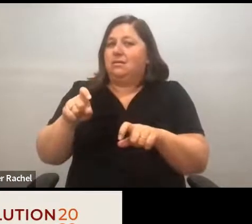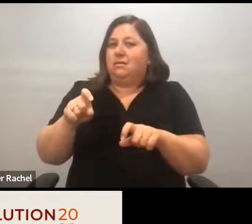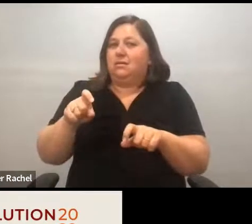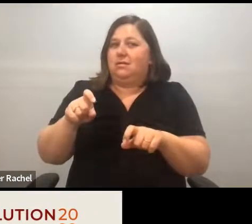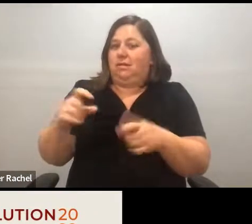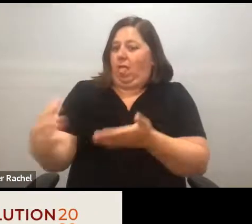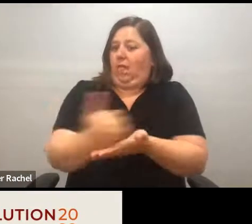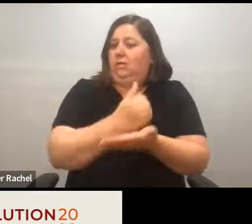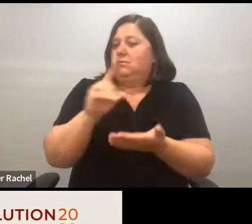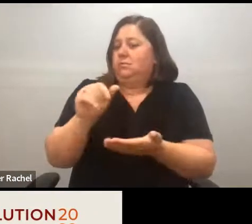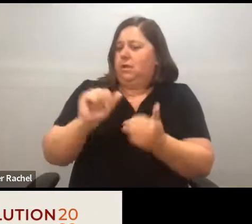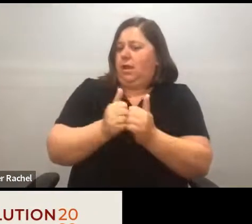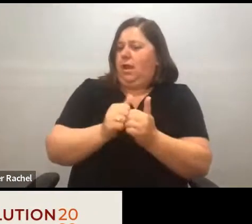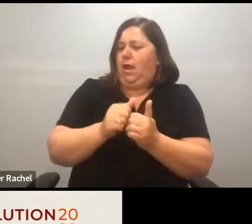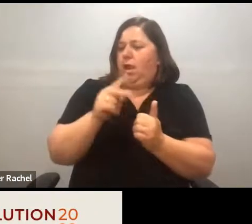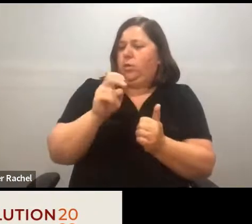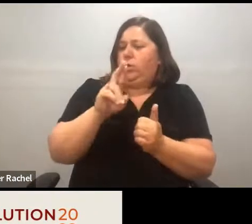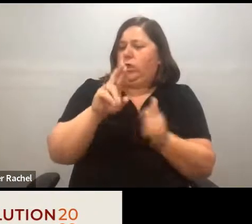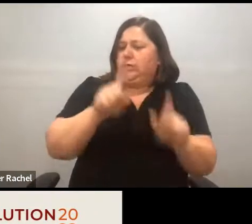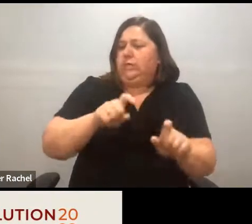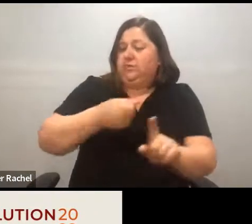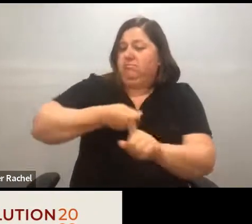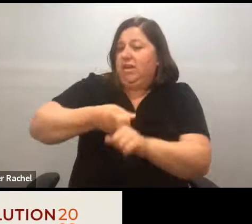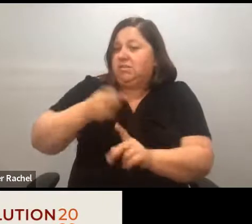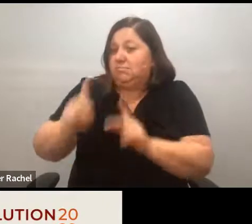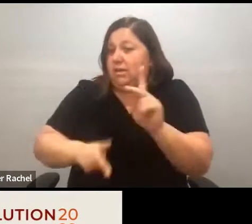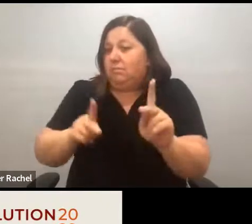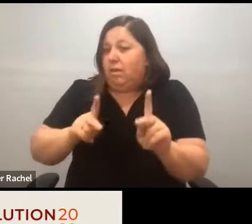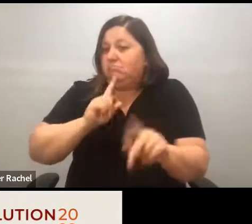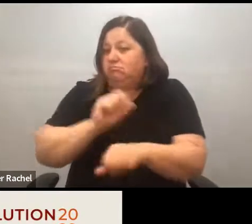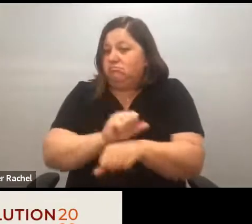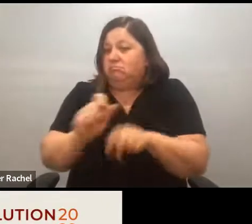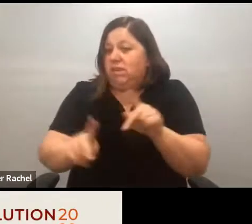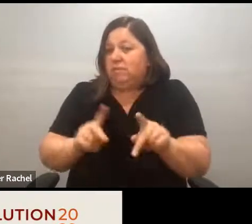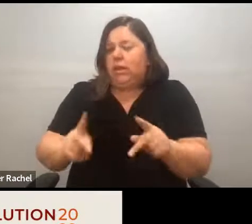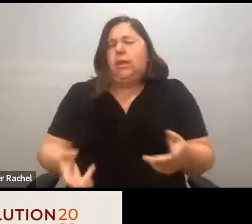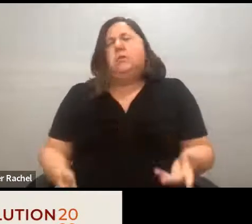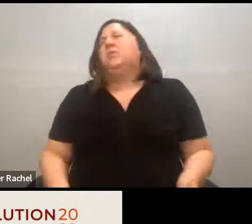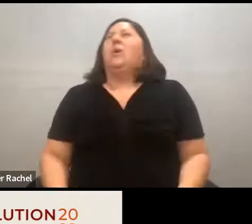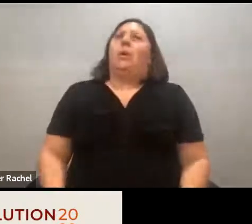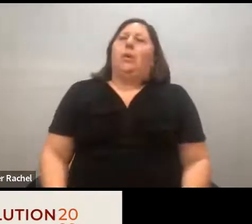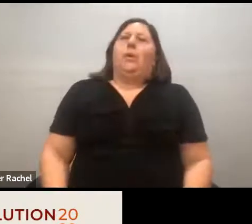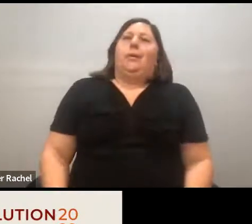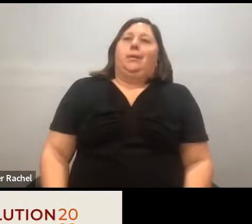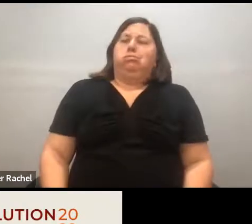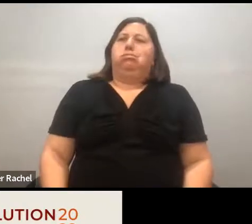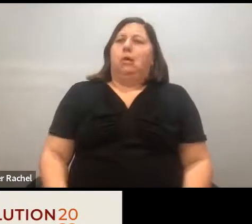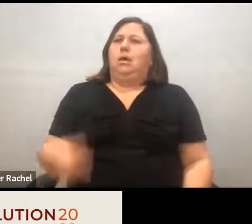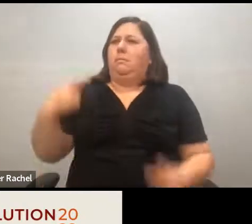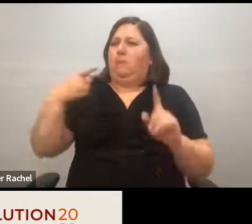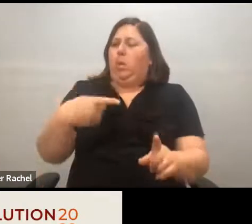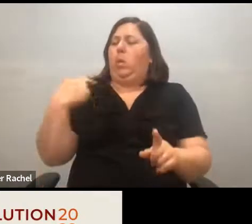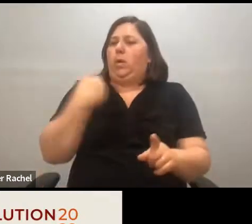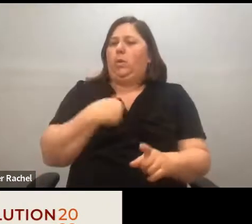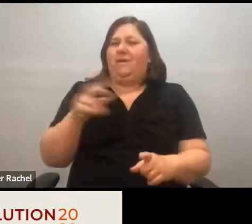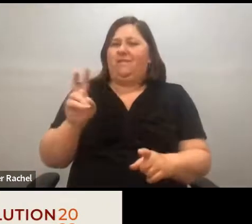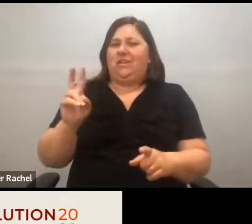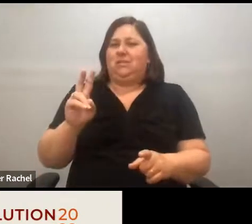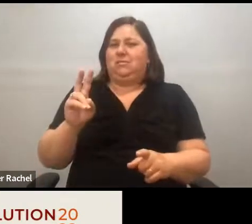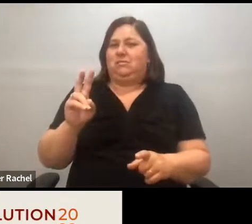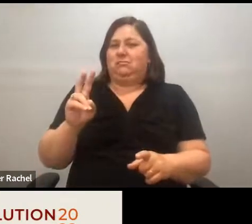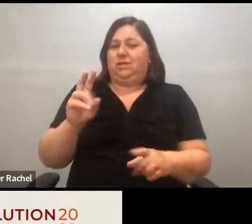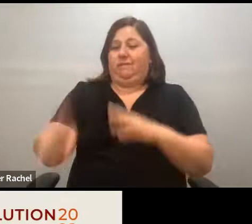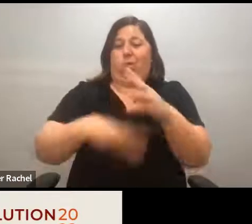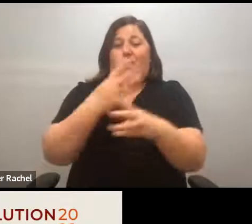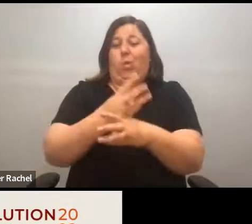more data on how nuclear testing impacts people. So, you know, all that to say, we're victims of these like global forces,